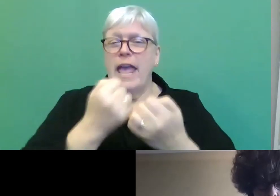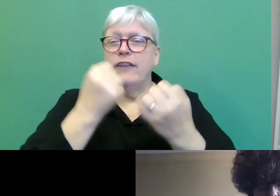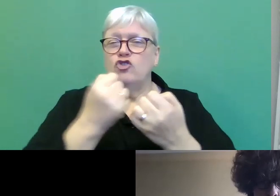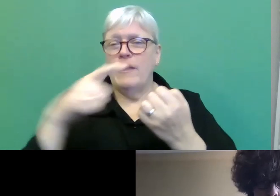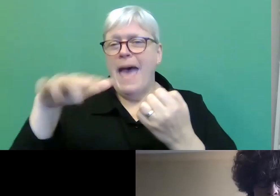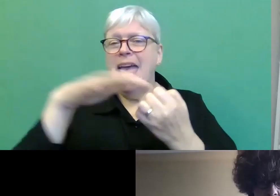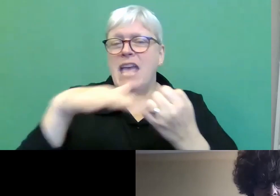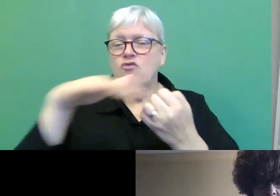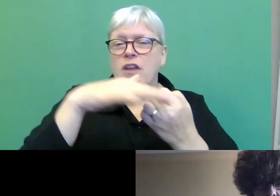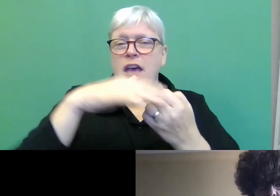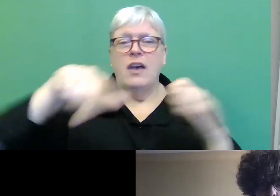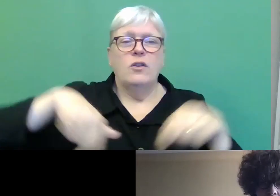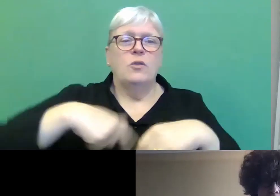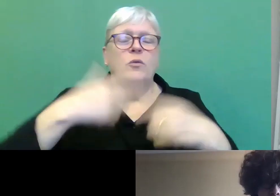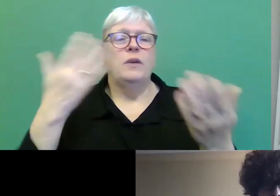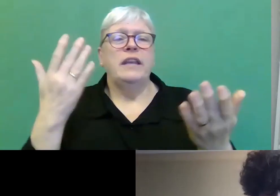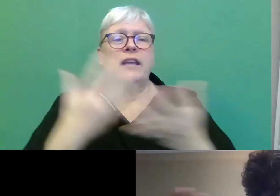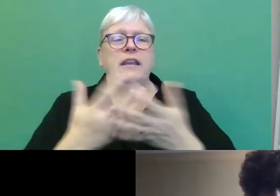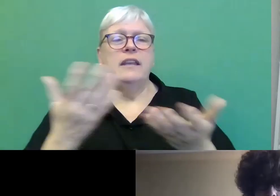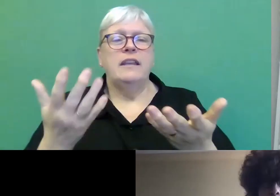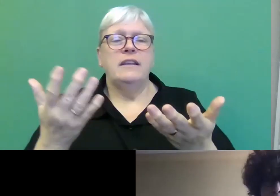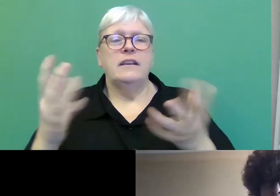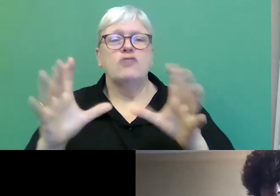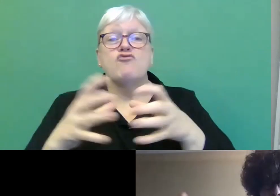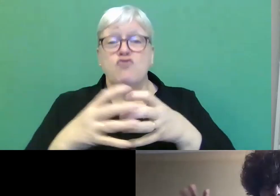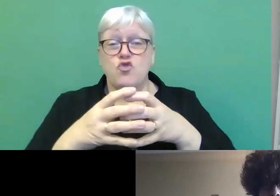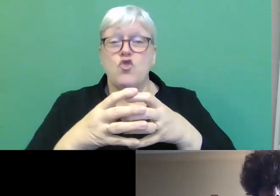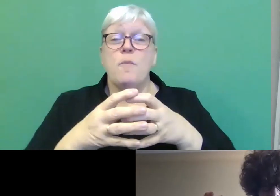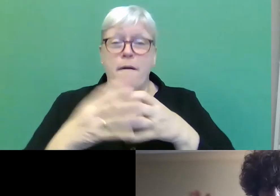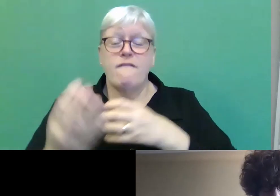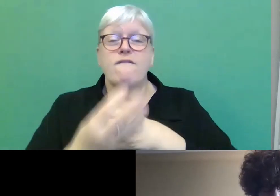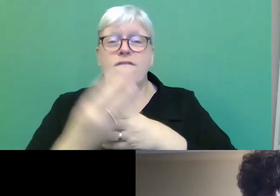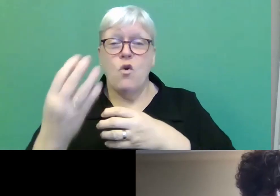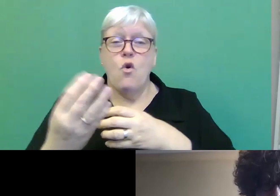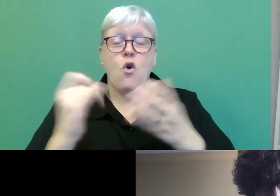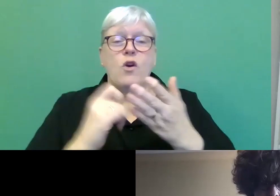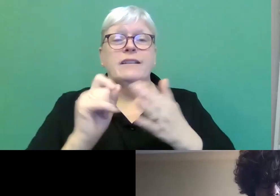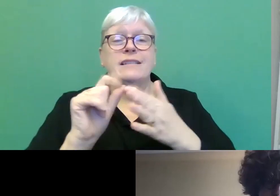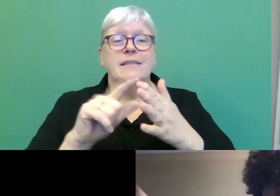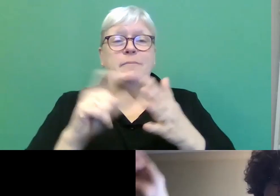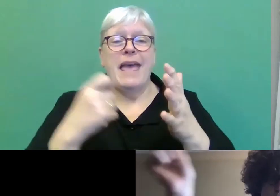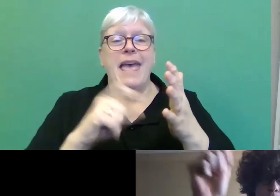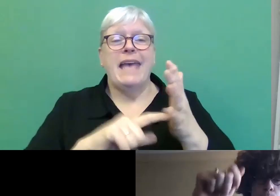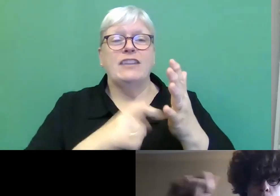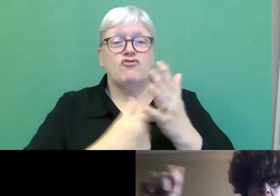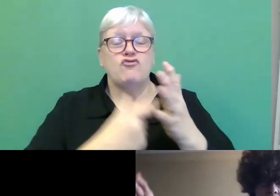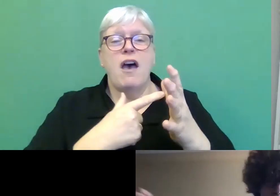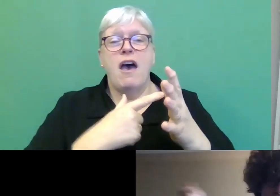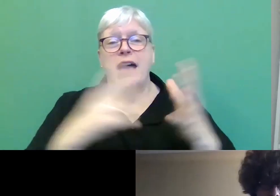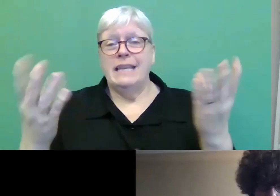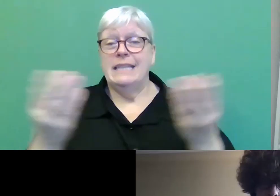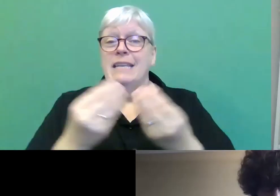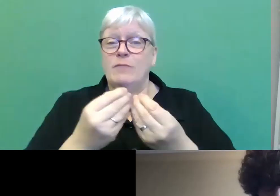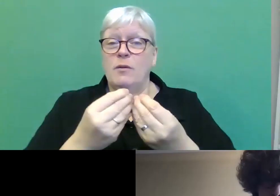curated a group of poets, and then Spectra teamed them up with different light artists. And some of the poems were put into